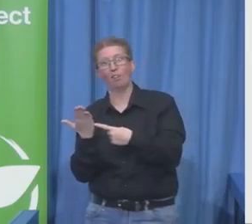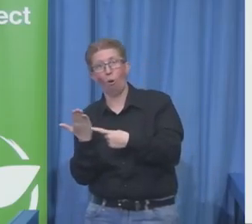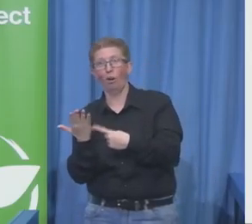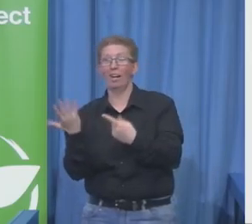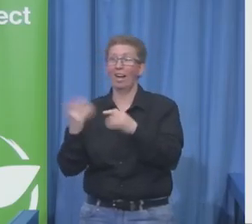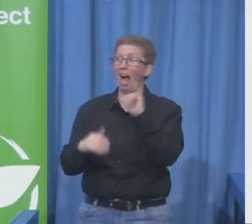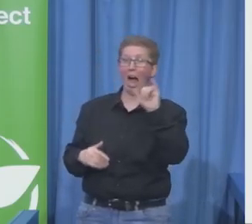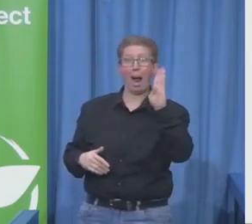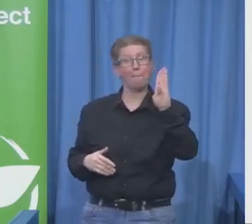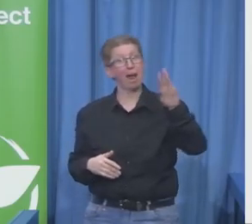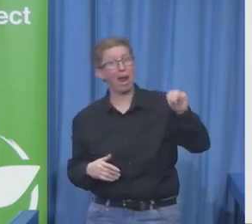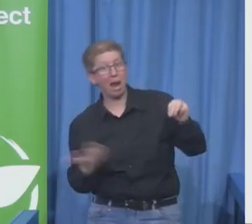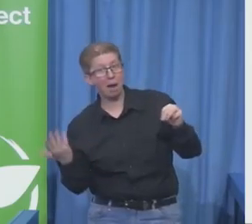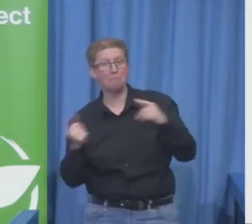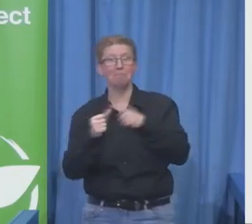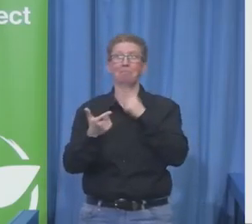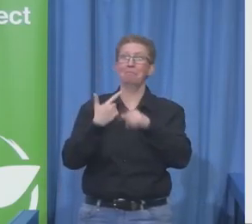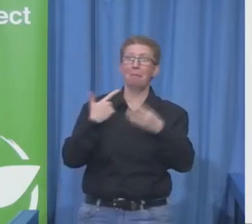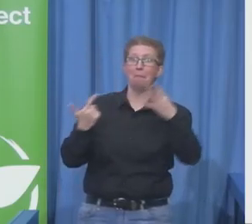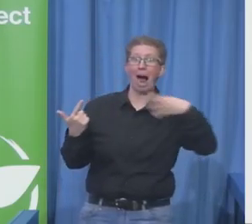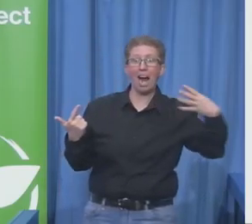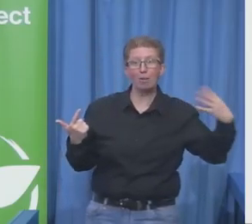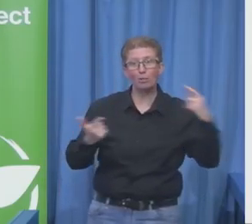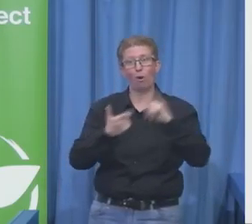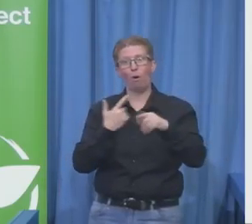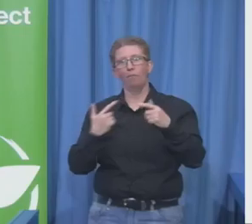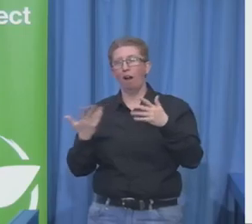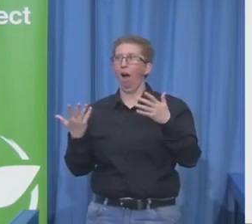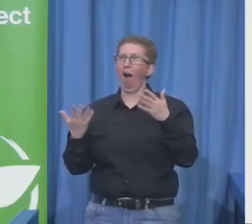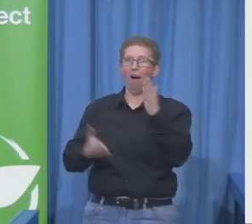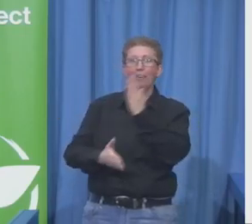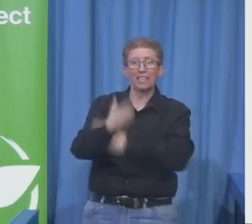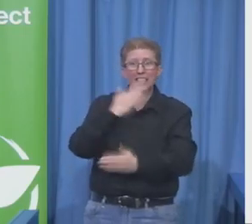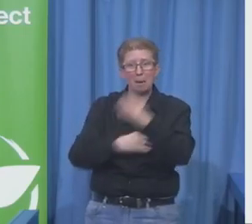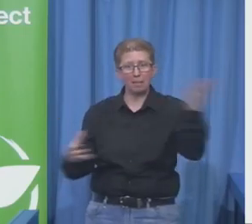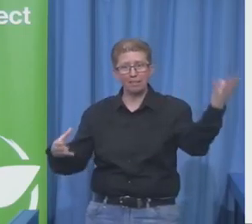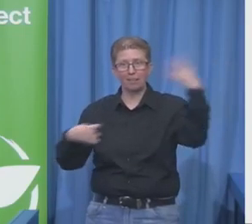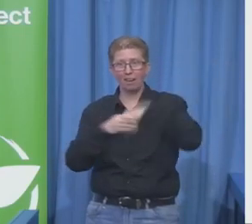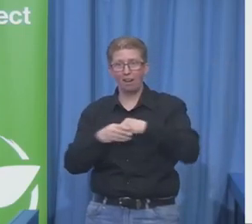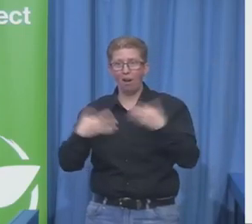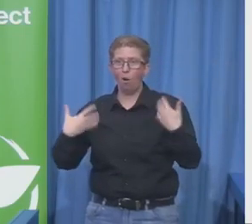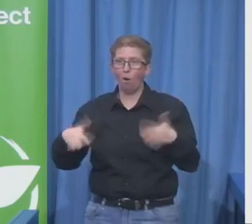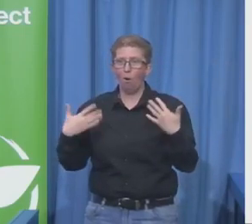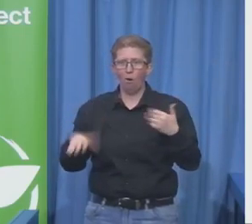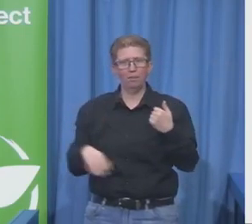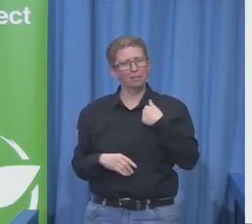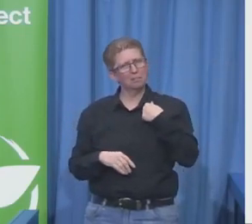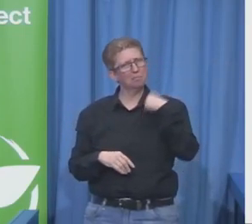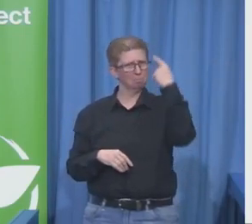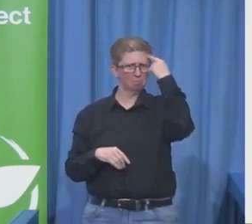with disabilities. And I was just wondering, are these local ventures or